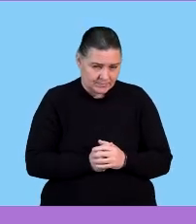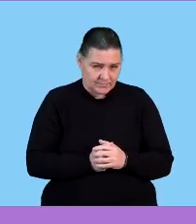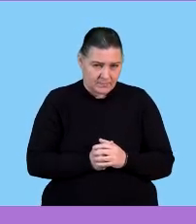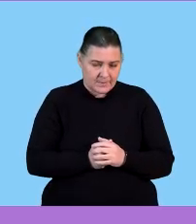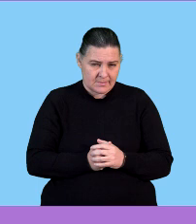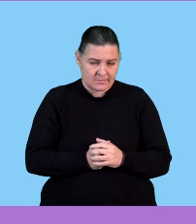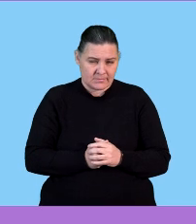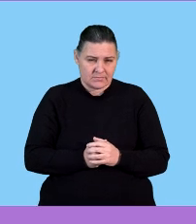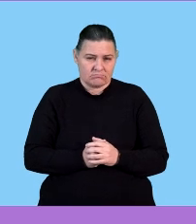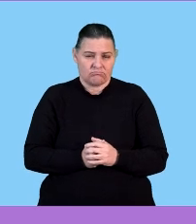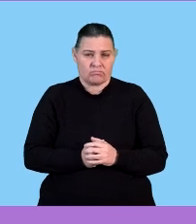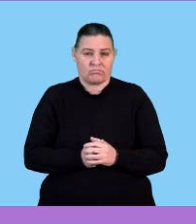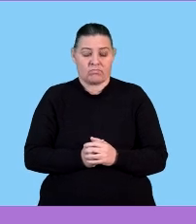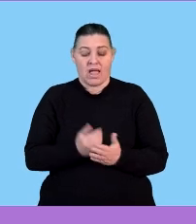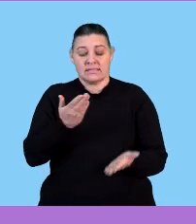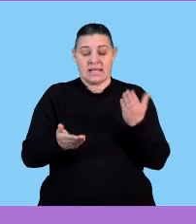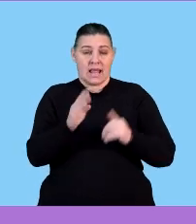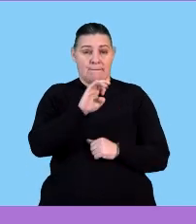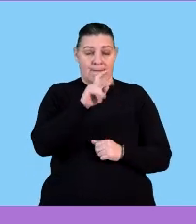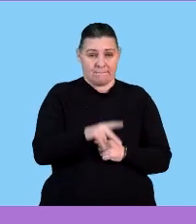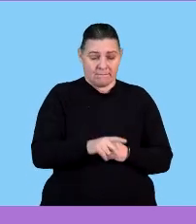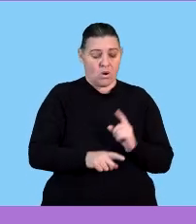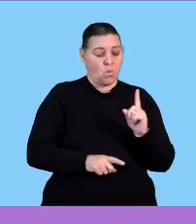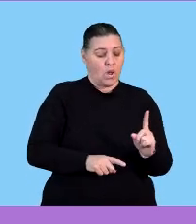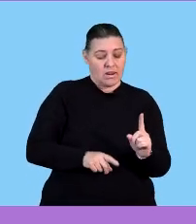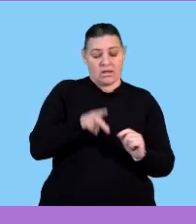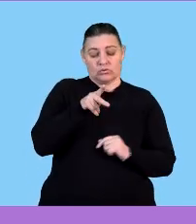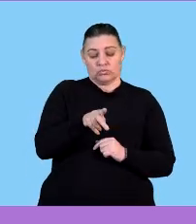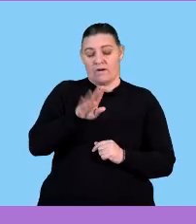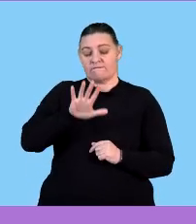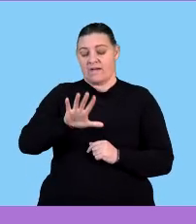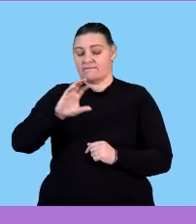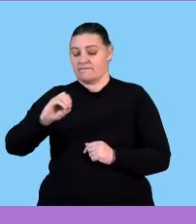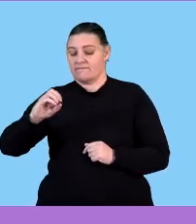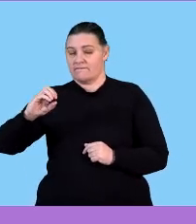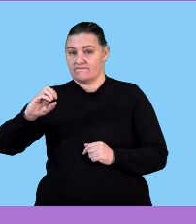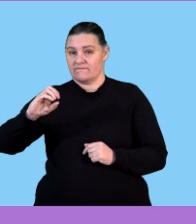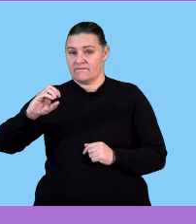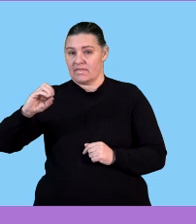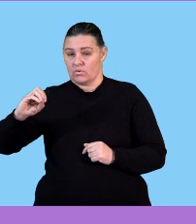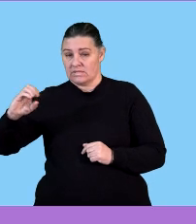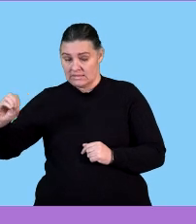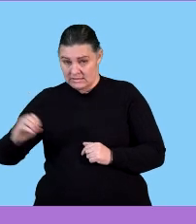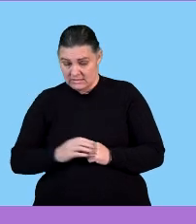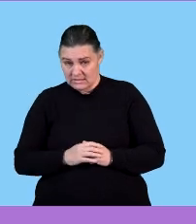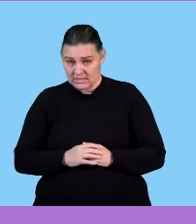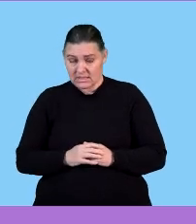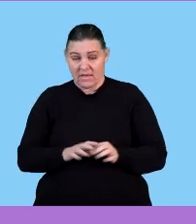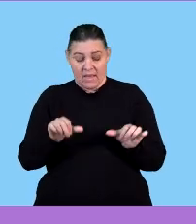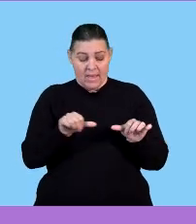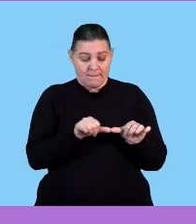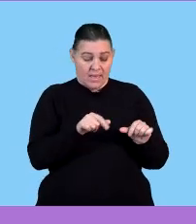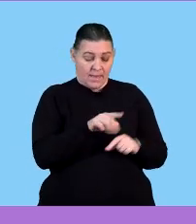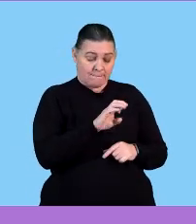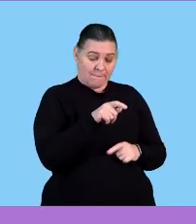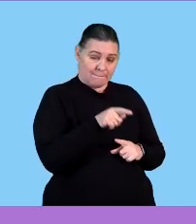So the scale of a map is 1:5,000. If the measurement on the